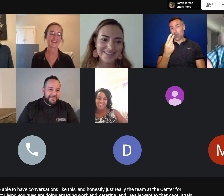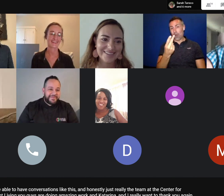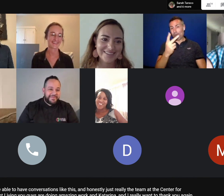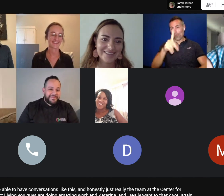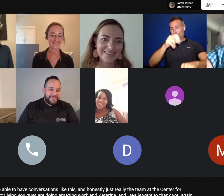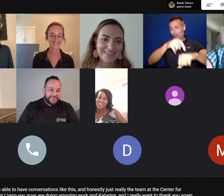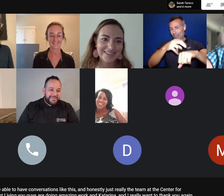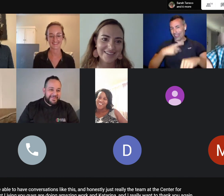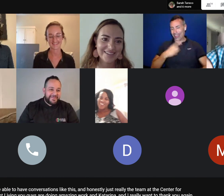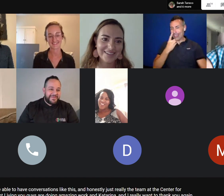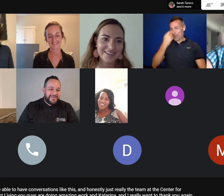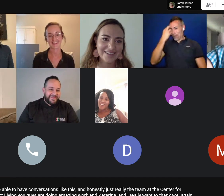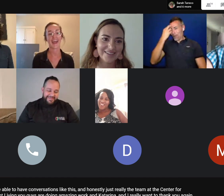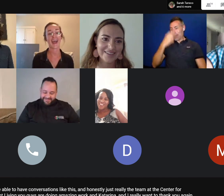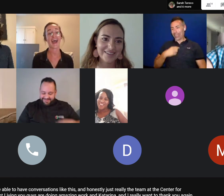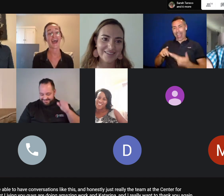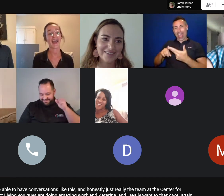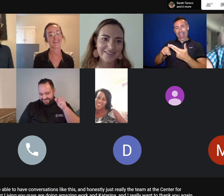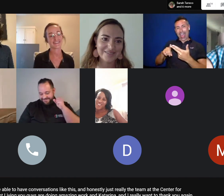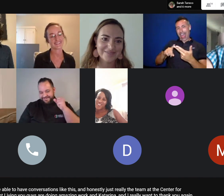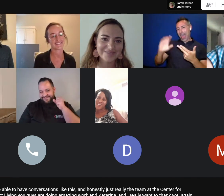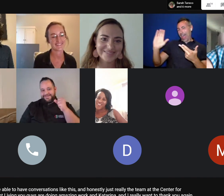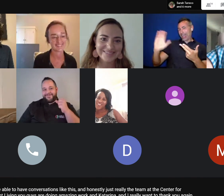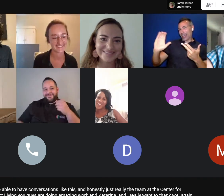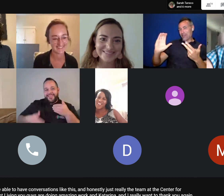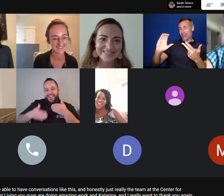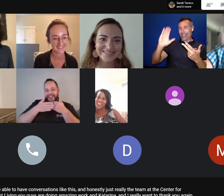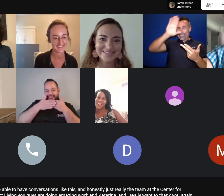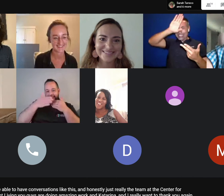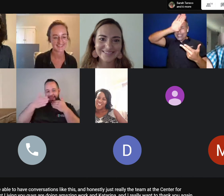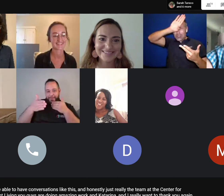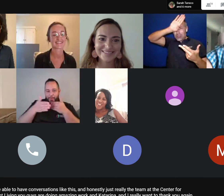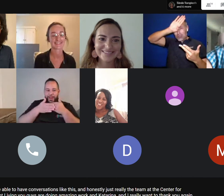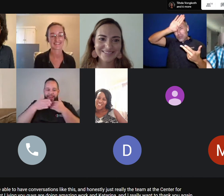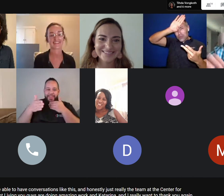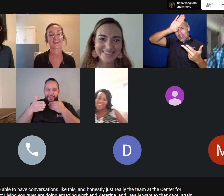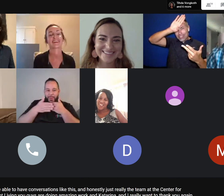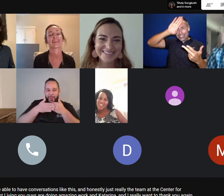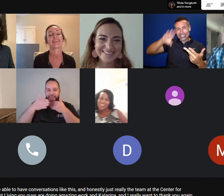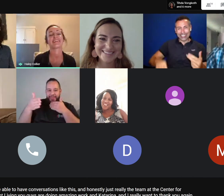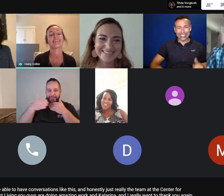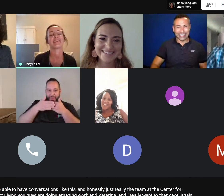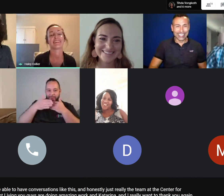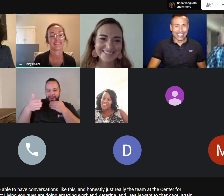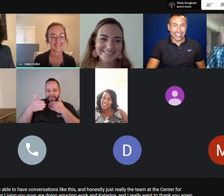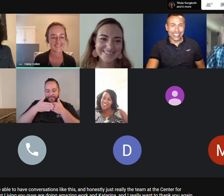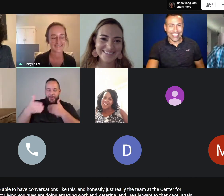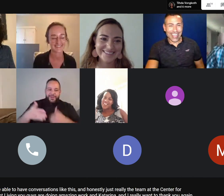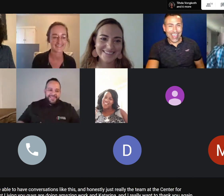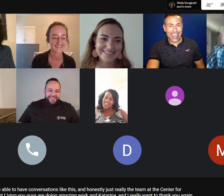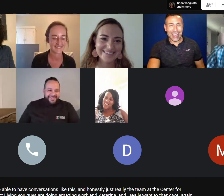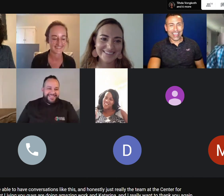then Katerina's Cuban. Oh, we got a party here. We got a party.